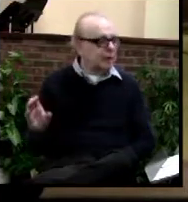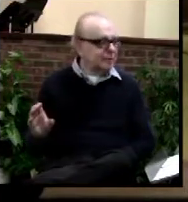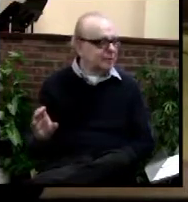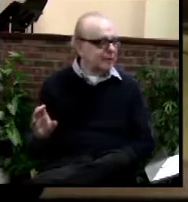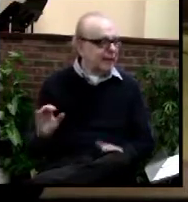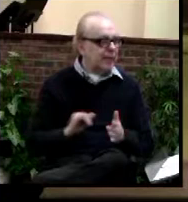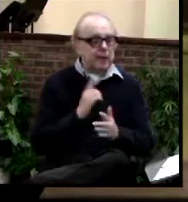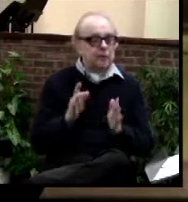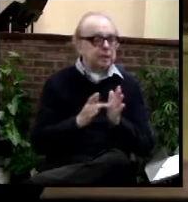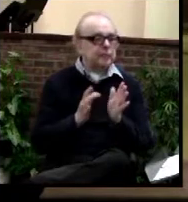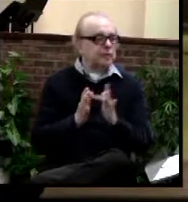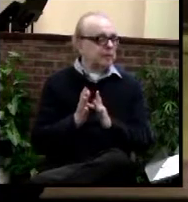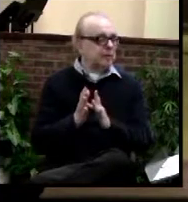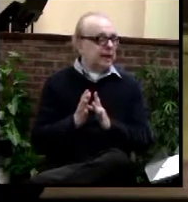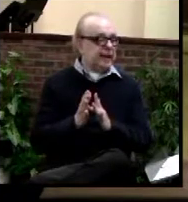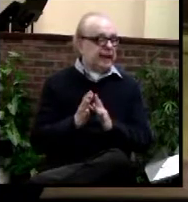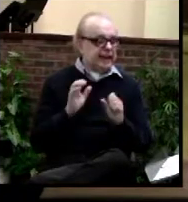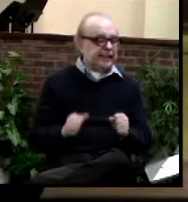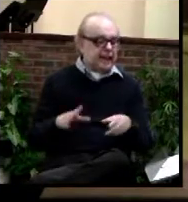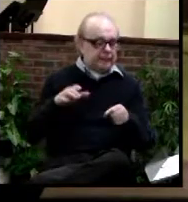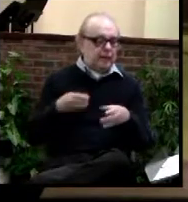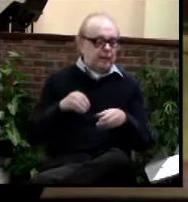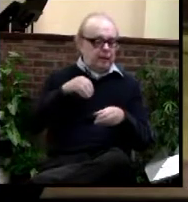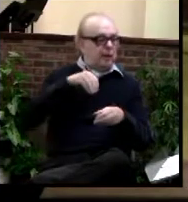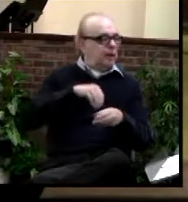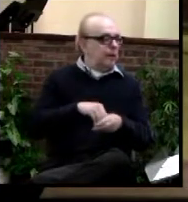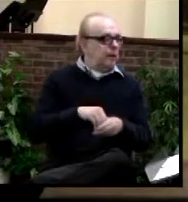Jesus can fill.